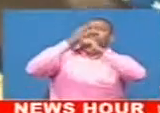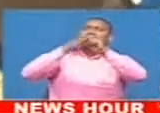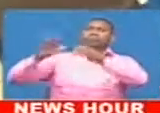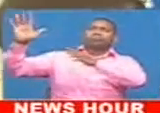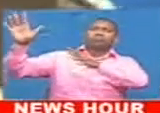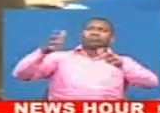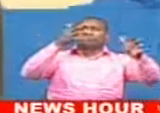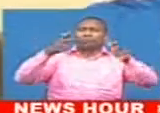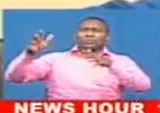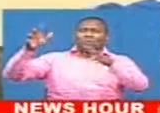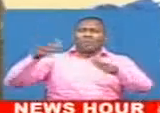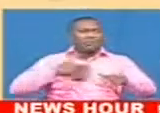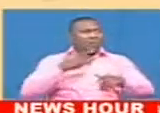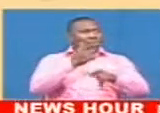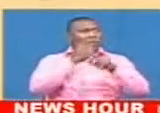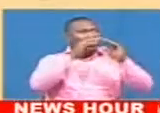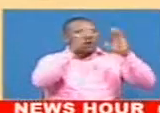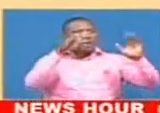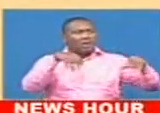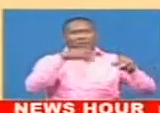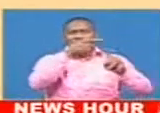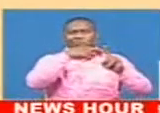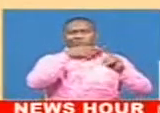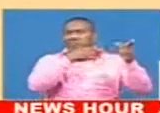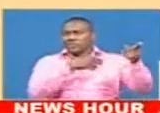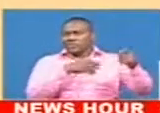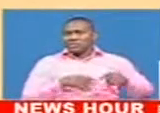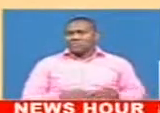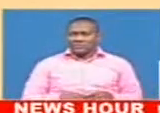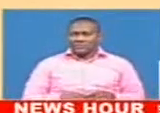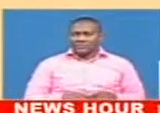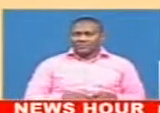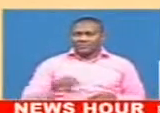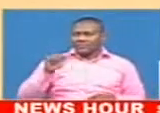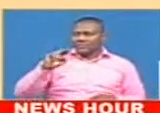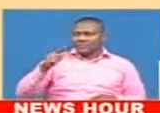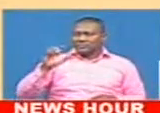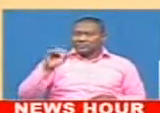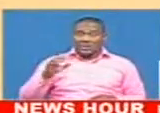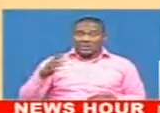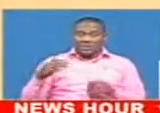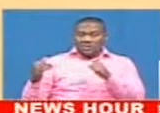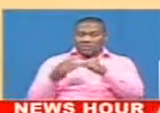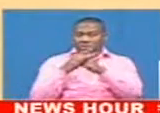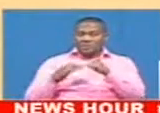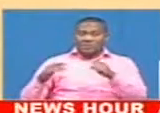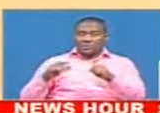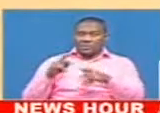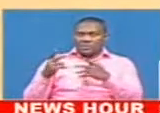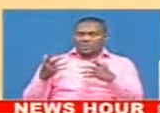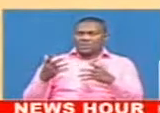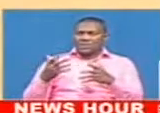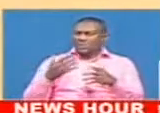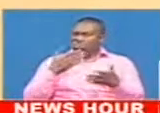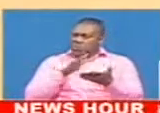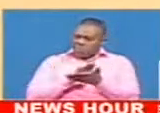waves. I'm now living in a rented apartment. The Anlo Beach community is known for harvesting shrimps. It has one of the cleanest